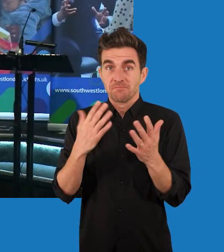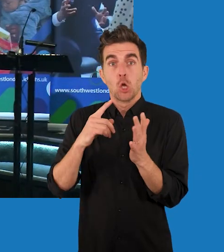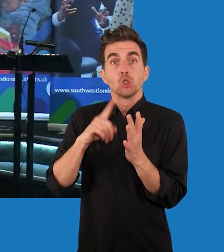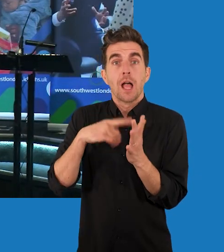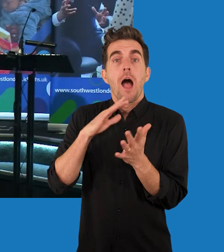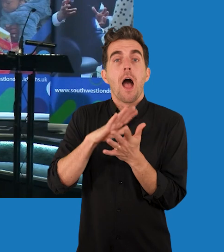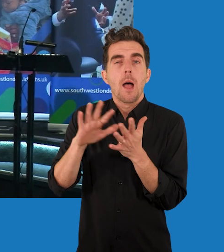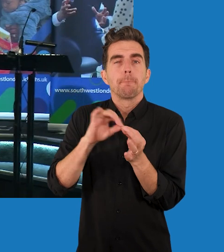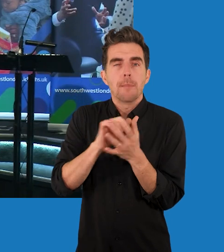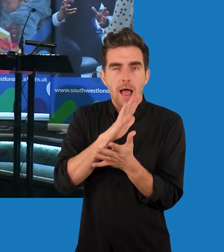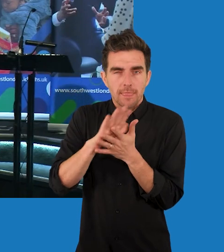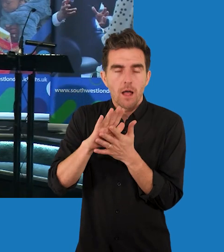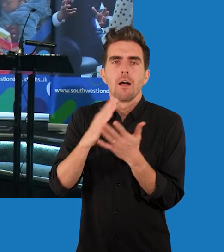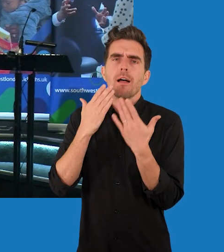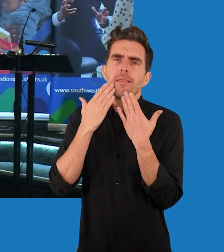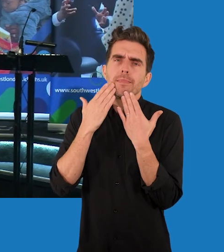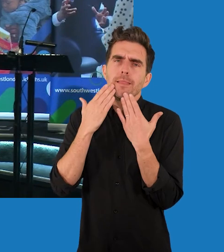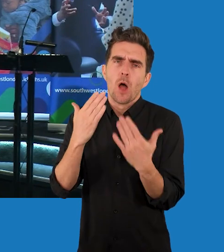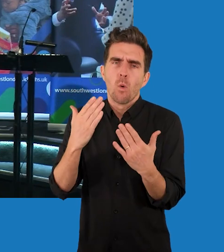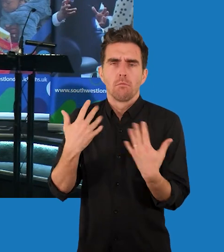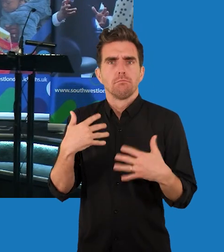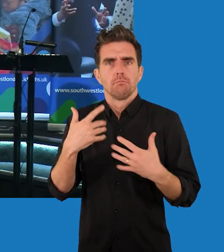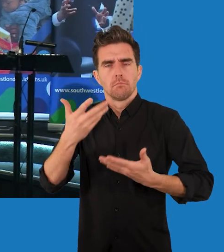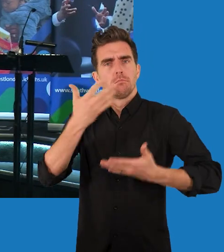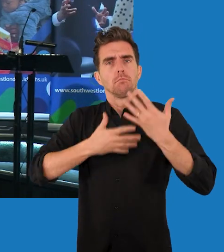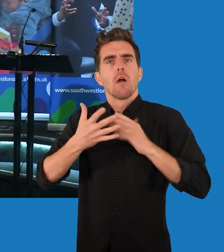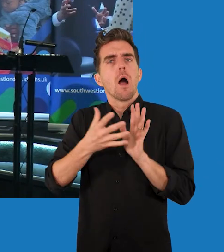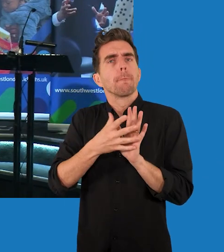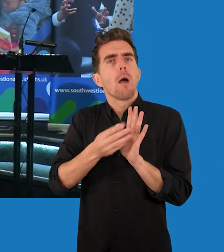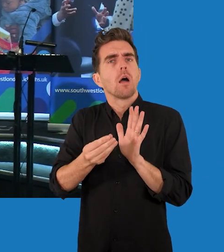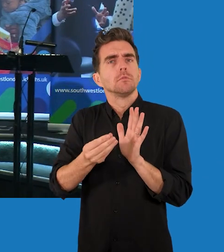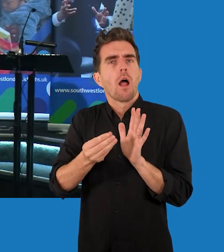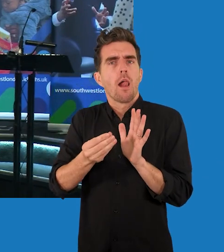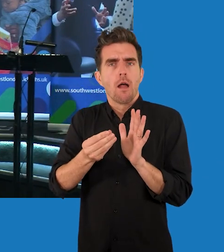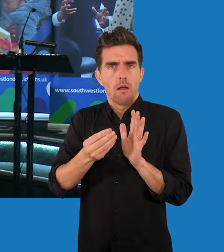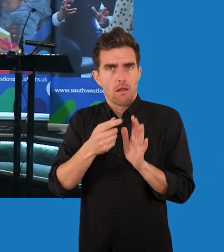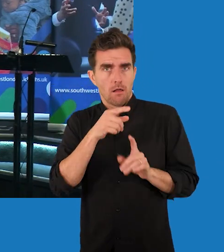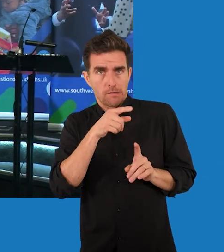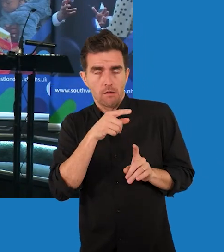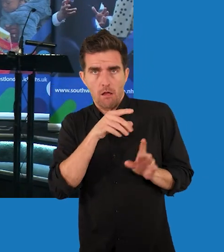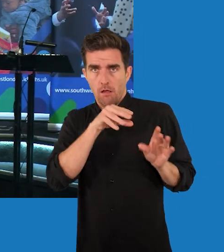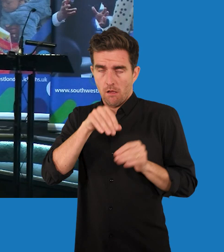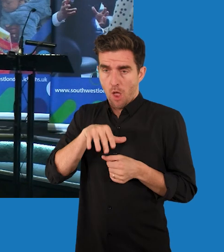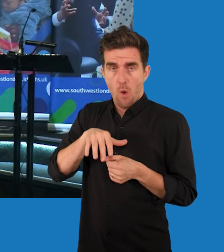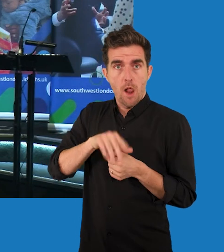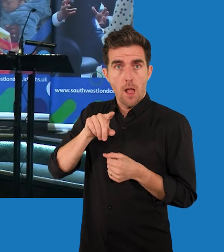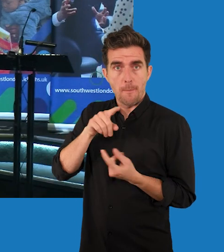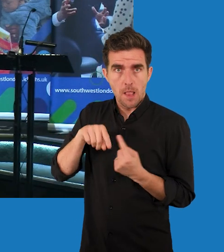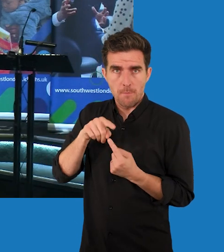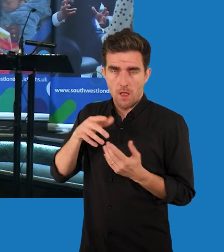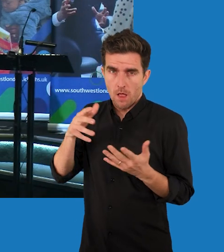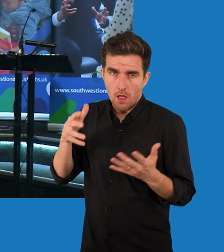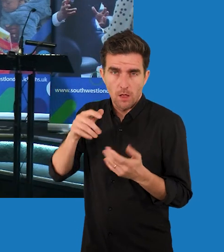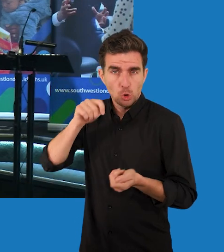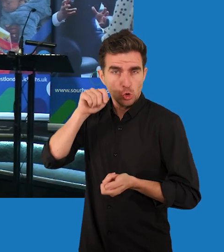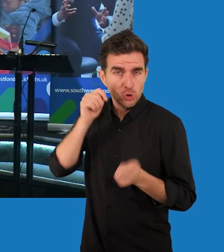Jenny and Habiba, thank you so much for sharing that with us. It was so good to hear about that model, about using some of our local